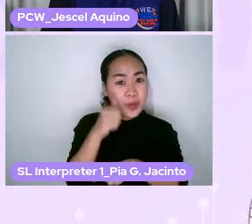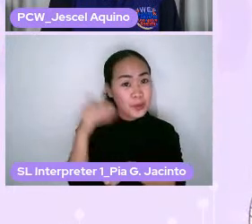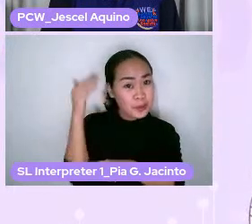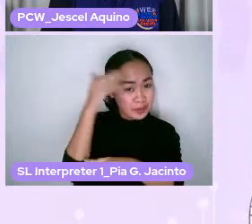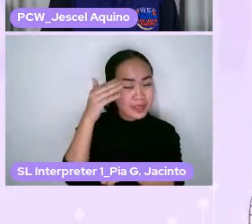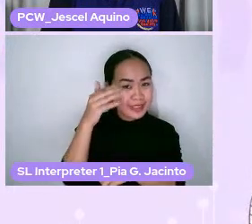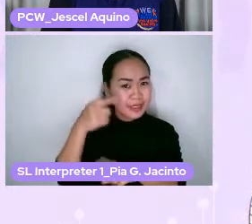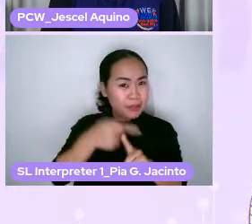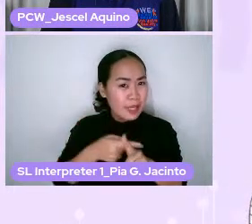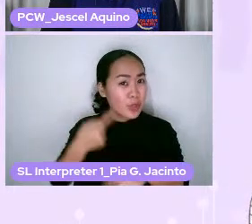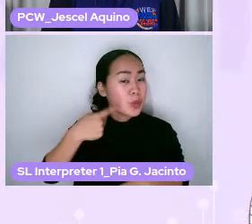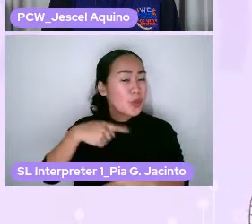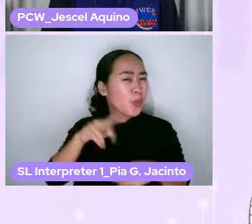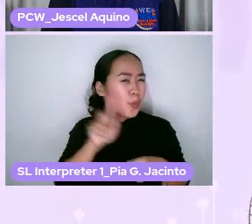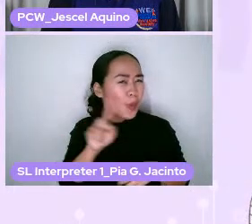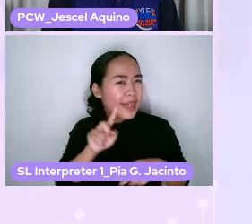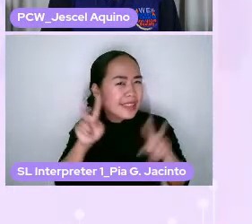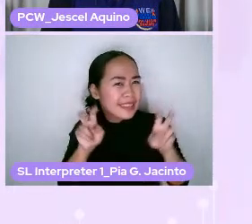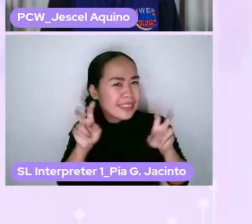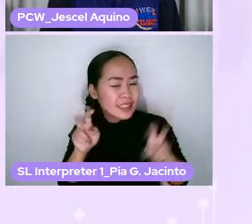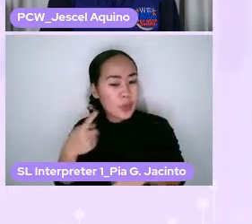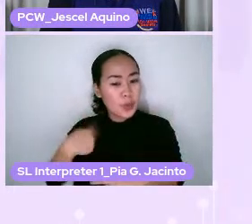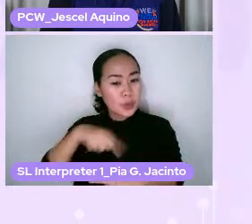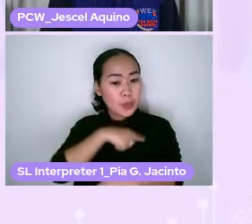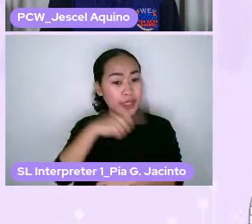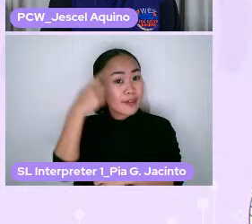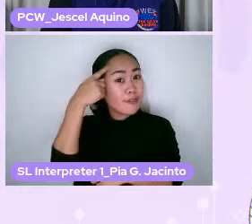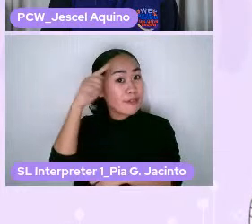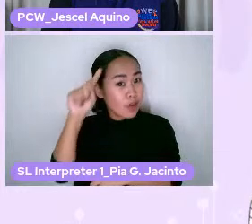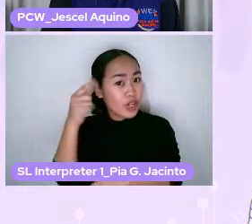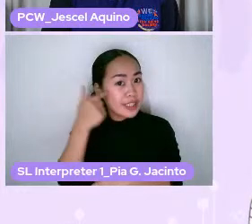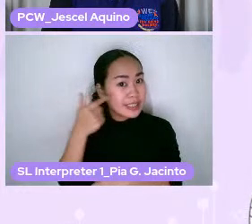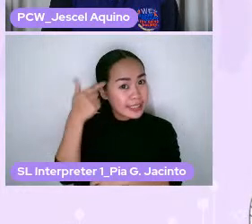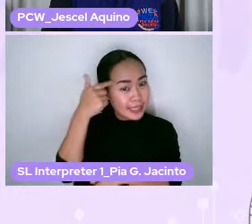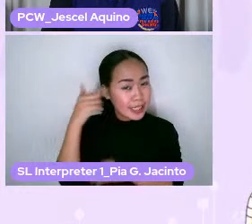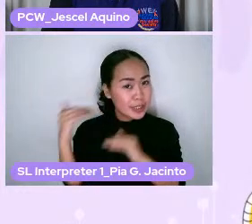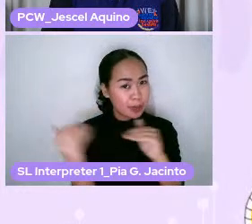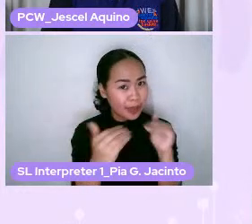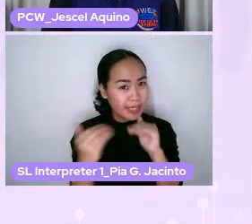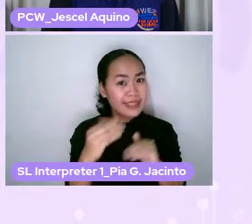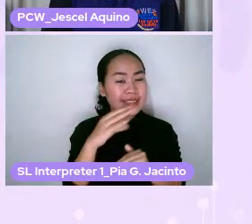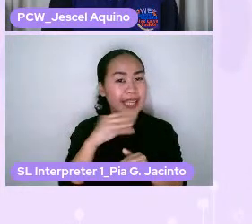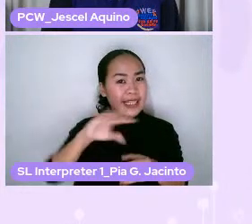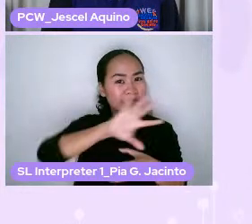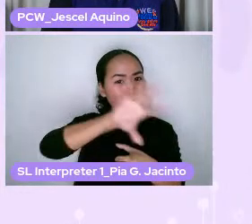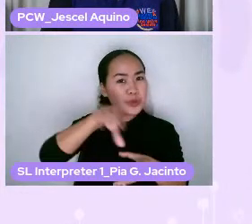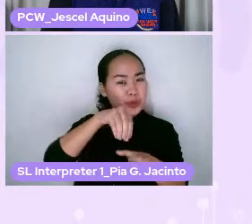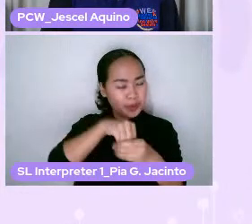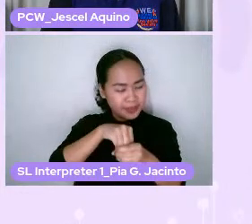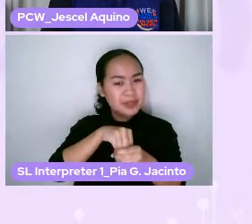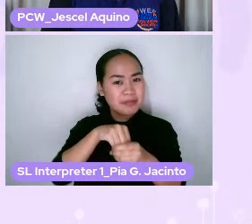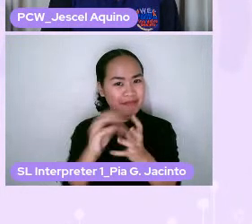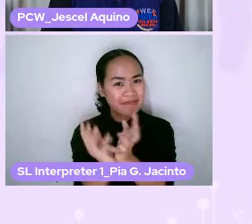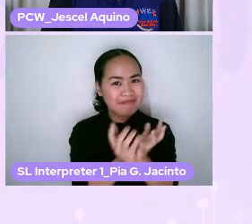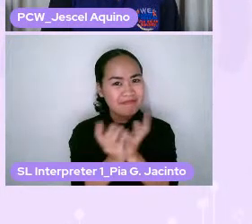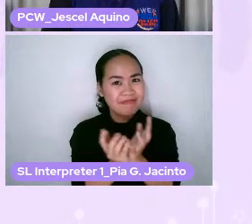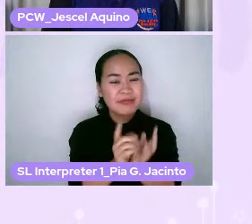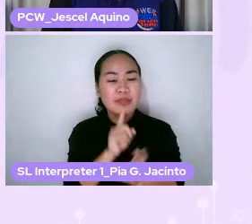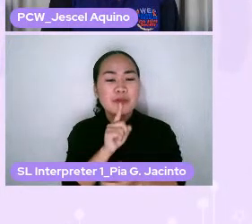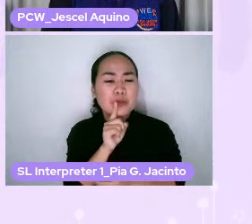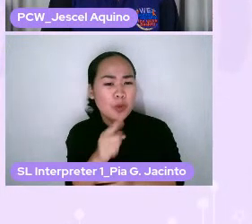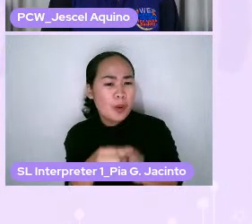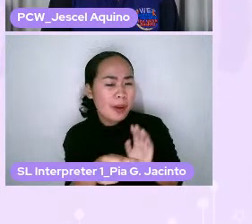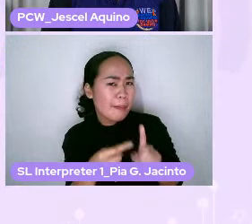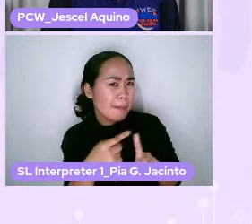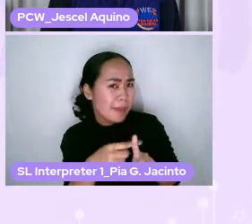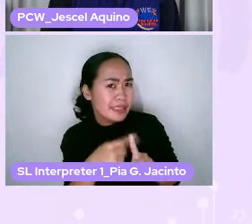Gender Equality and Inclusive Society. The new banner for this annual campaign is both a positive affirmation and a